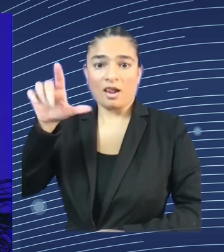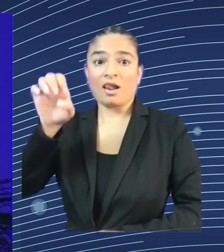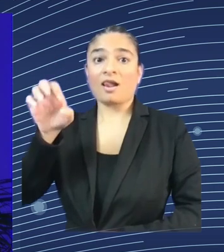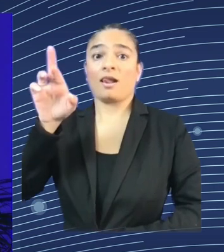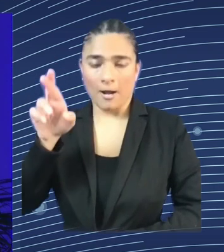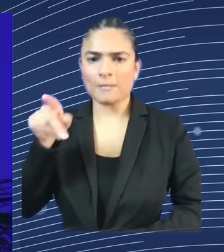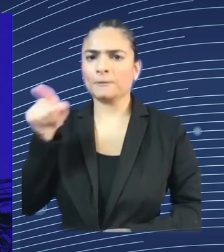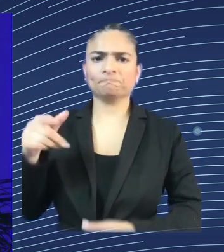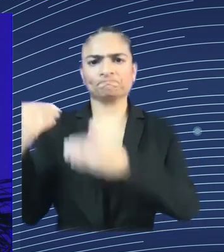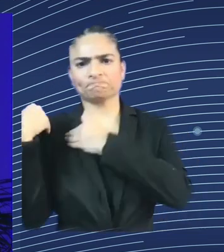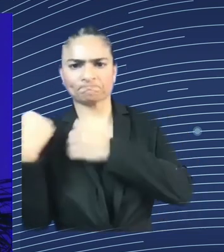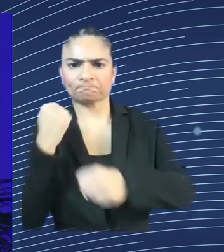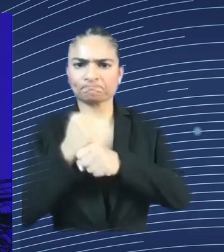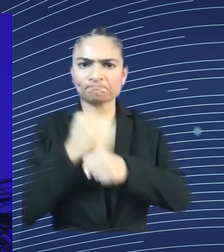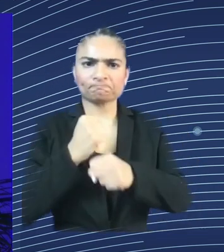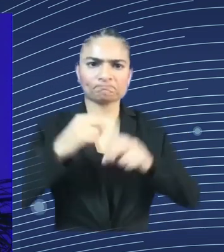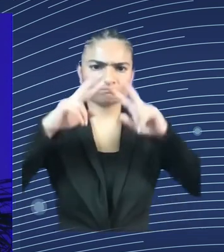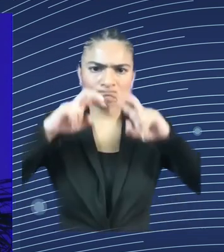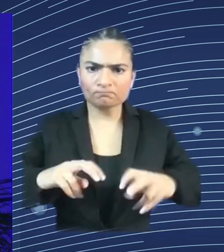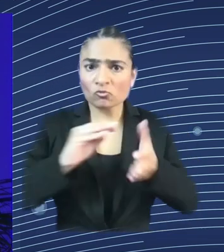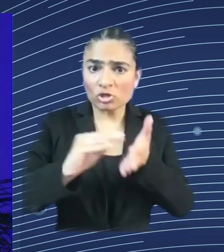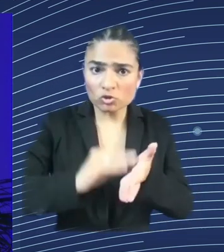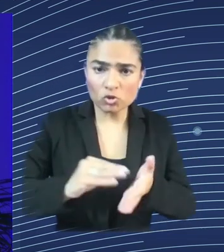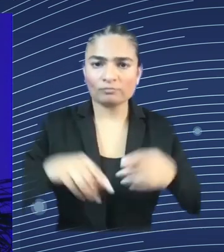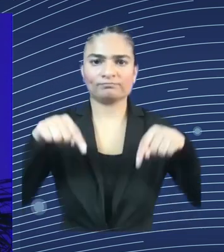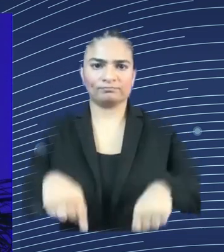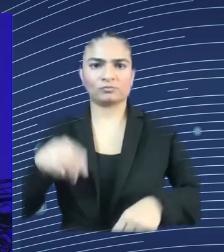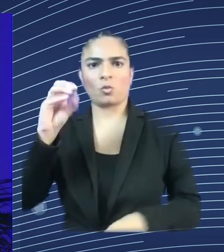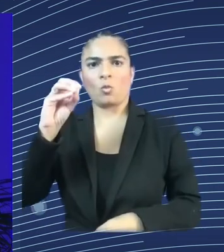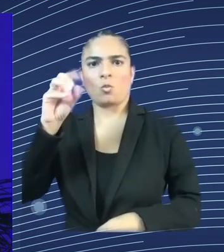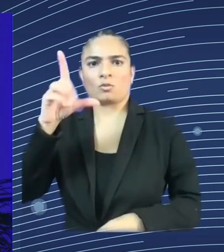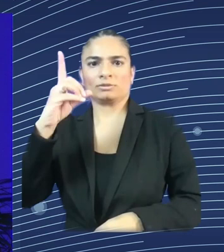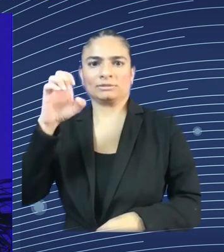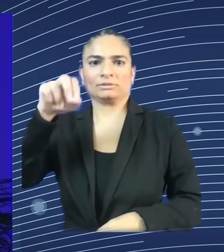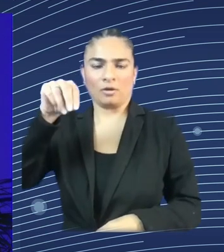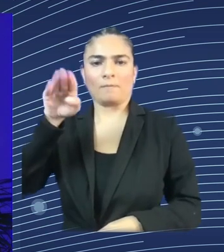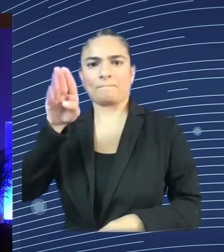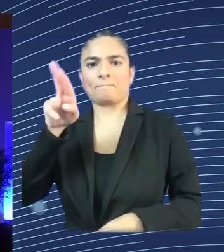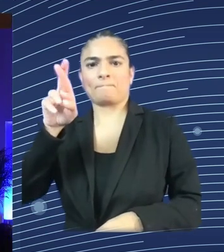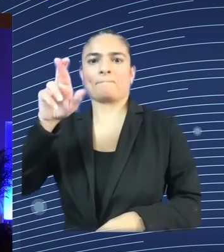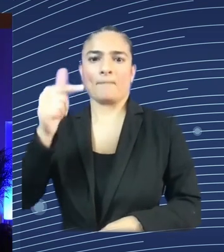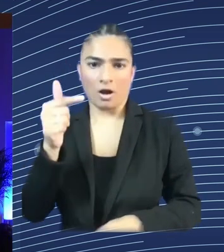that. And her name is Marijke Seerman-Winkler. Please give her an applause.